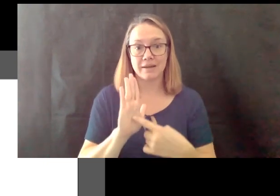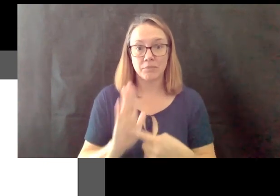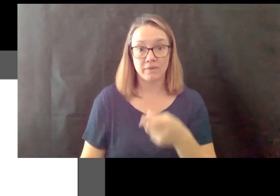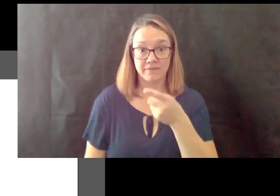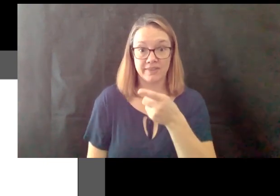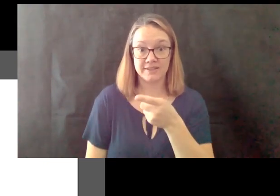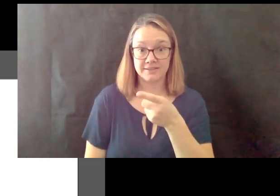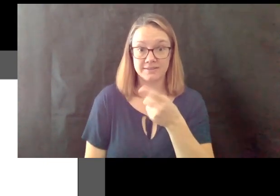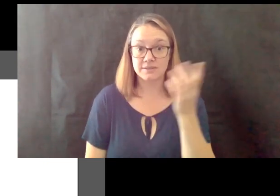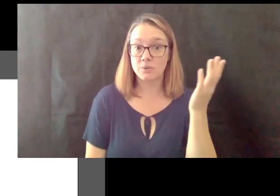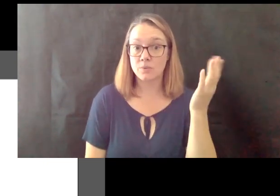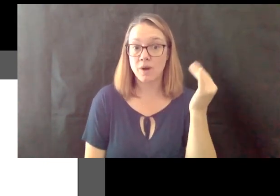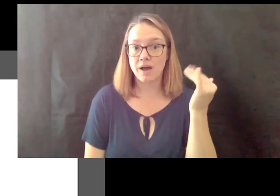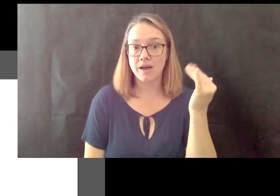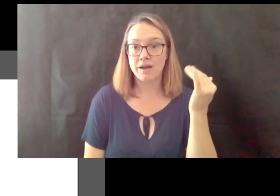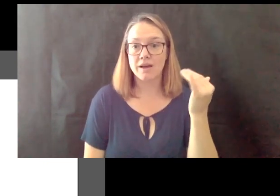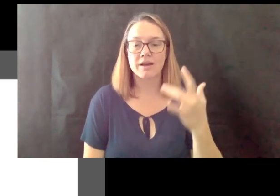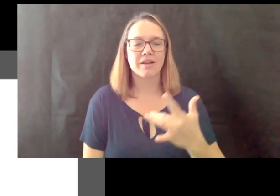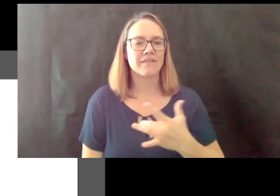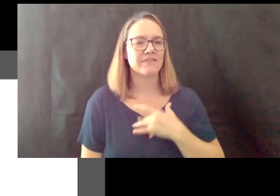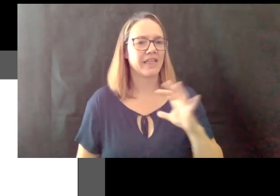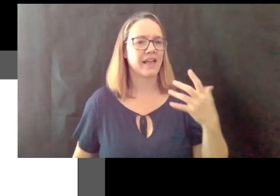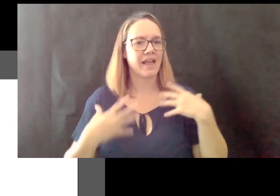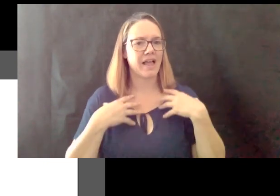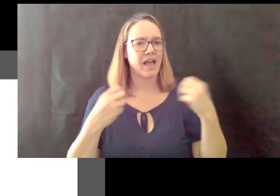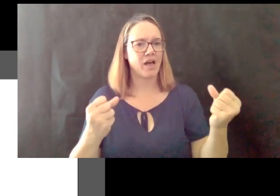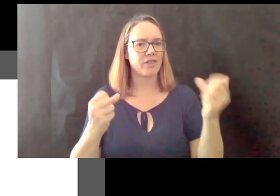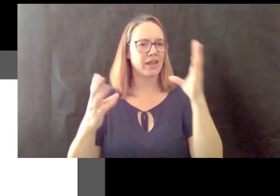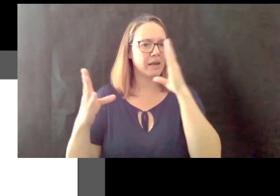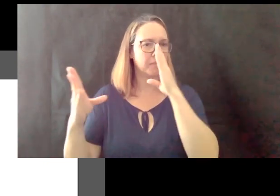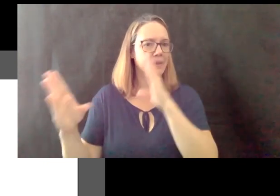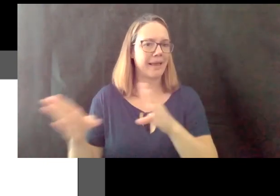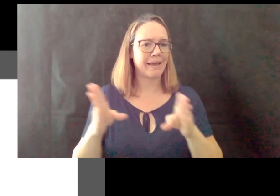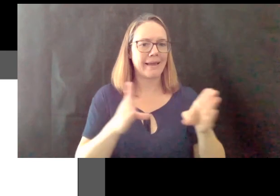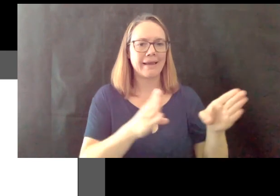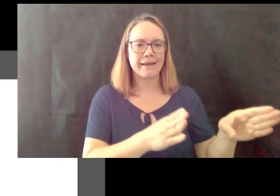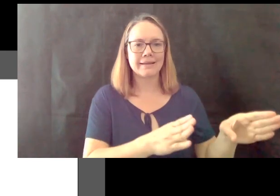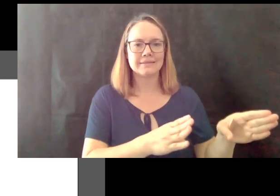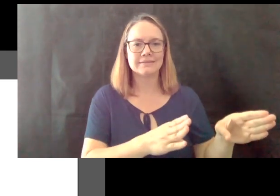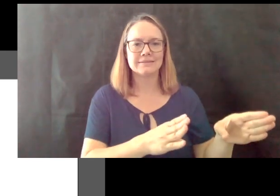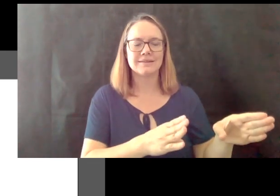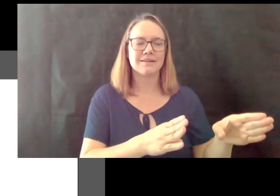to sort of give an example of this because a lot of times I feel like healthy meal